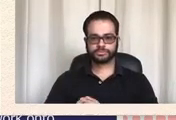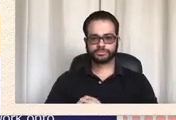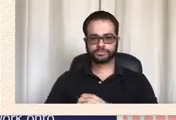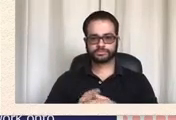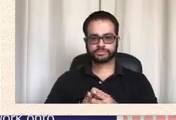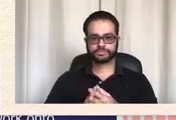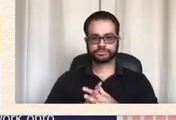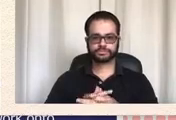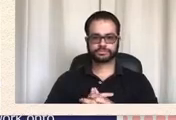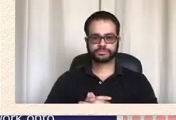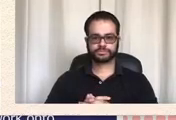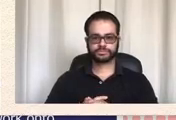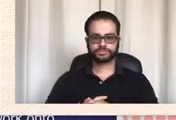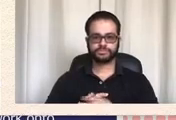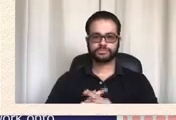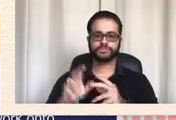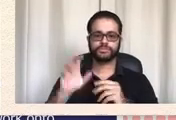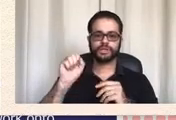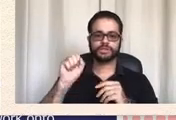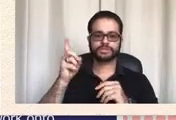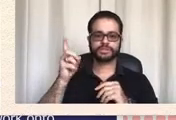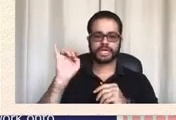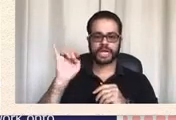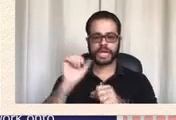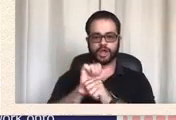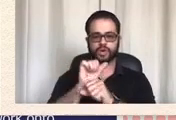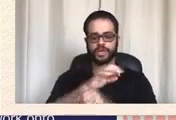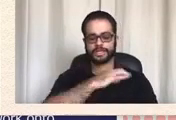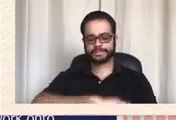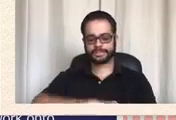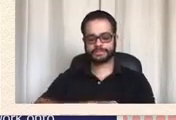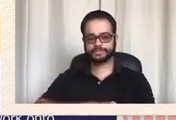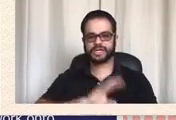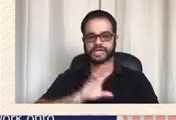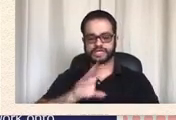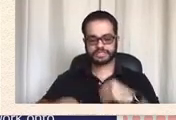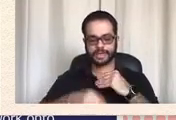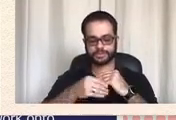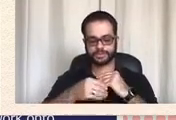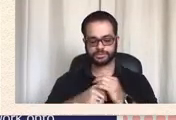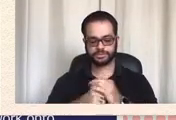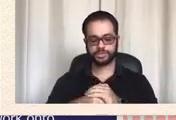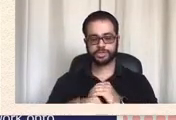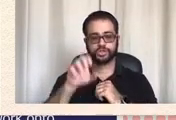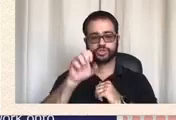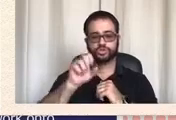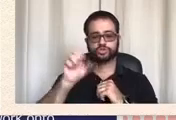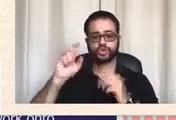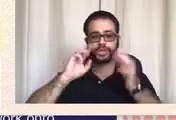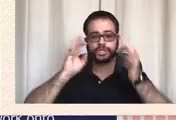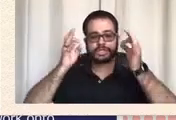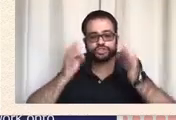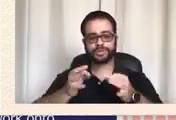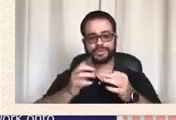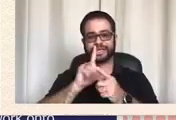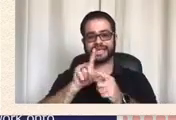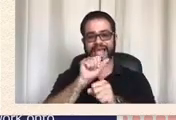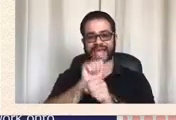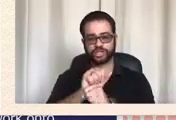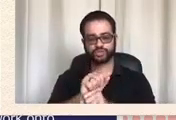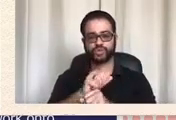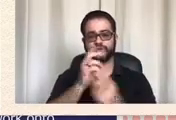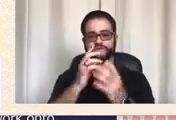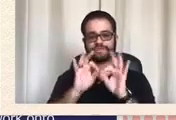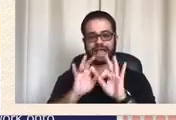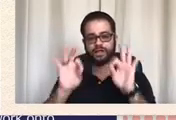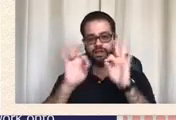SSDI work incentives, a subsidy. Social Security determines the actual value of a person's work. Is